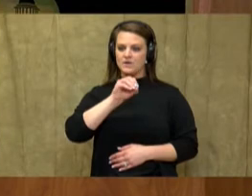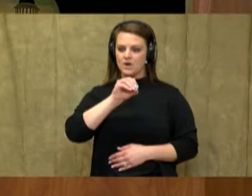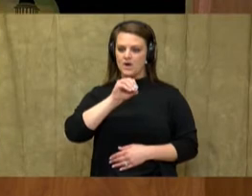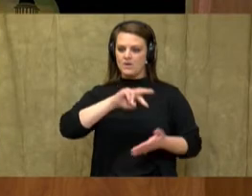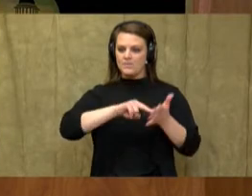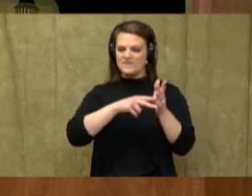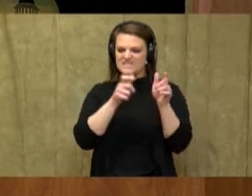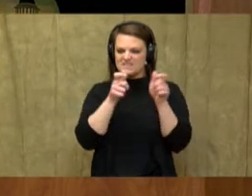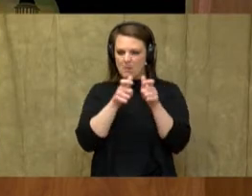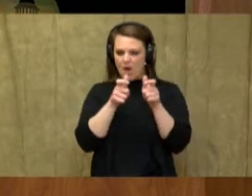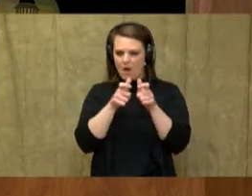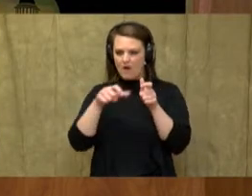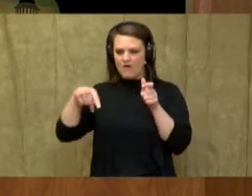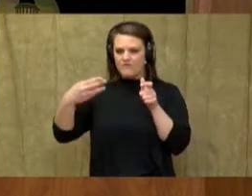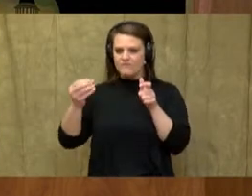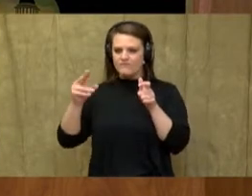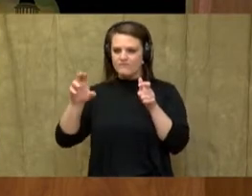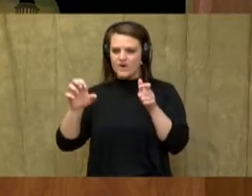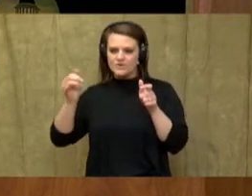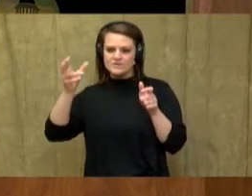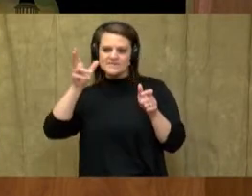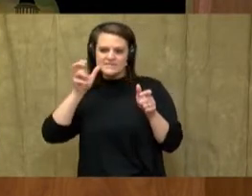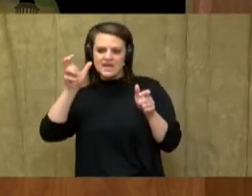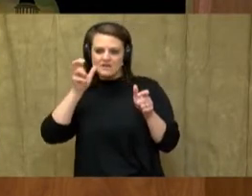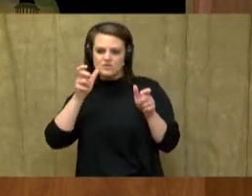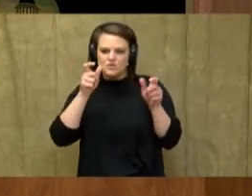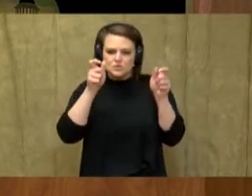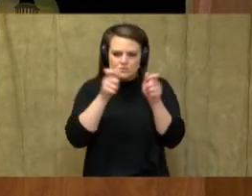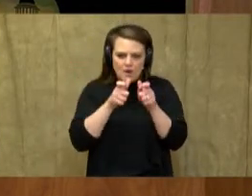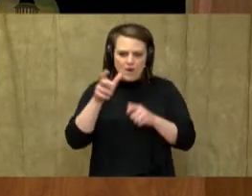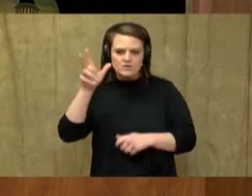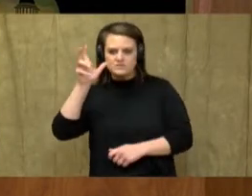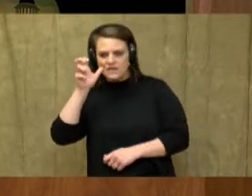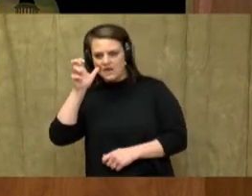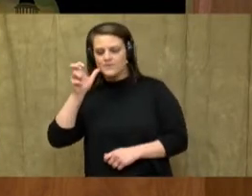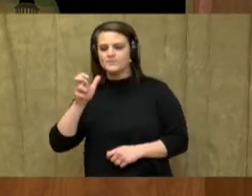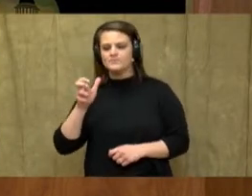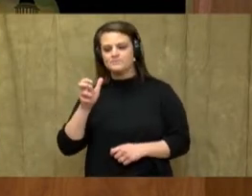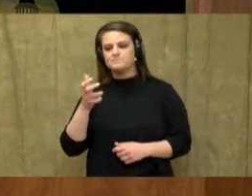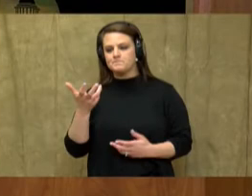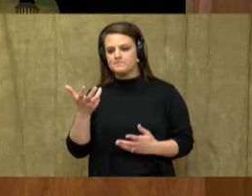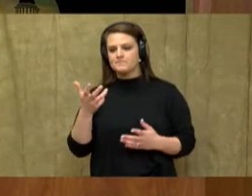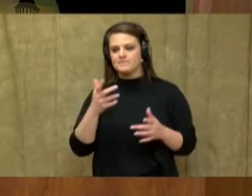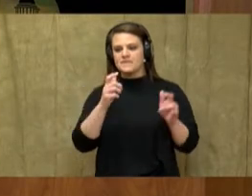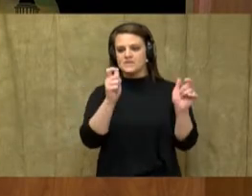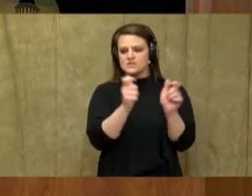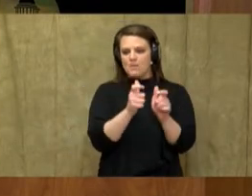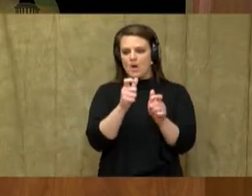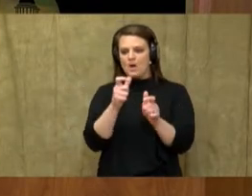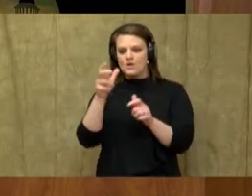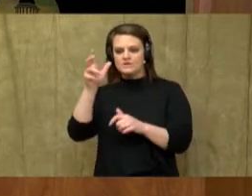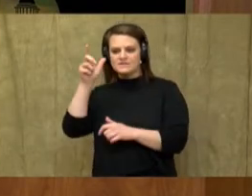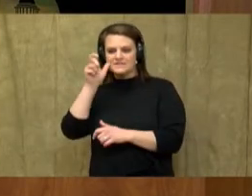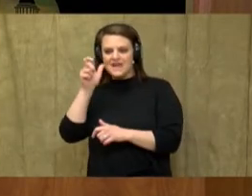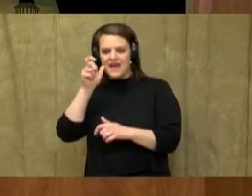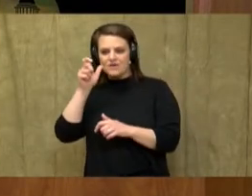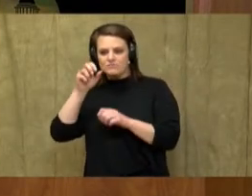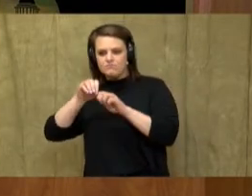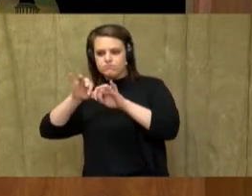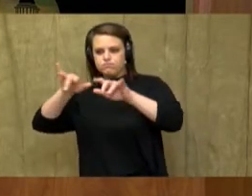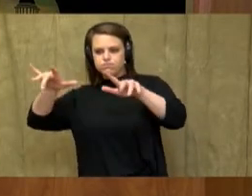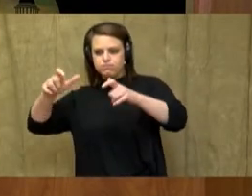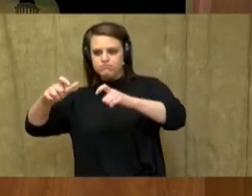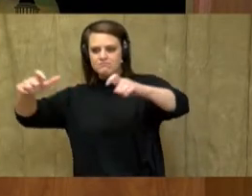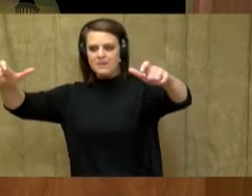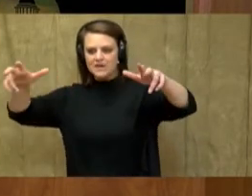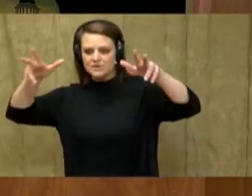and phone means sound. So is it a small sound? Well, it actually makes a small sound larger.